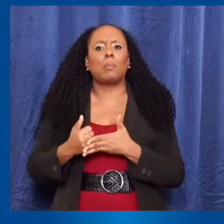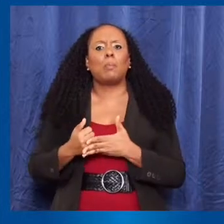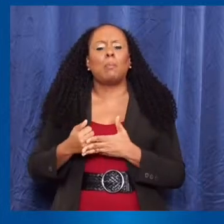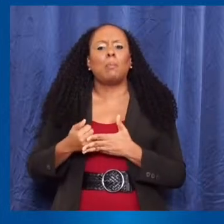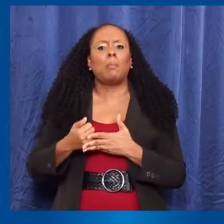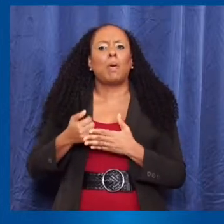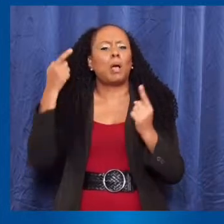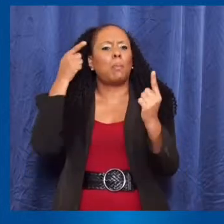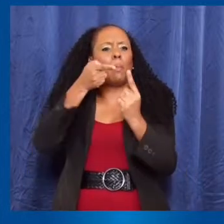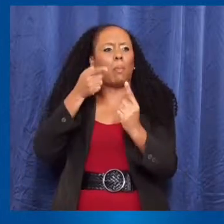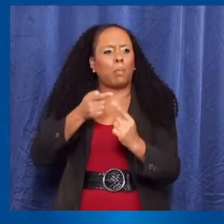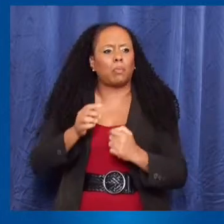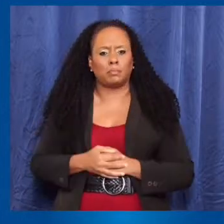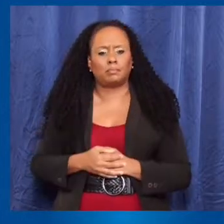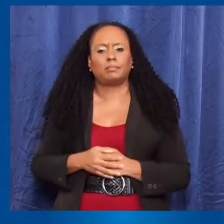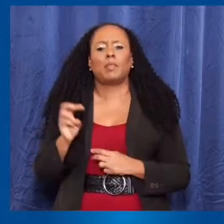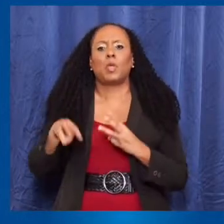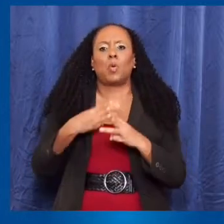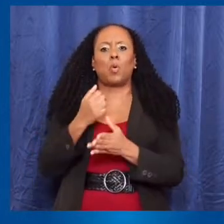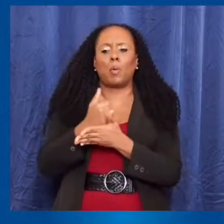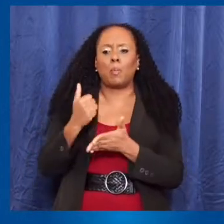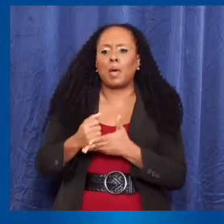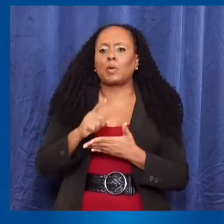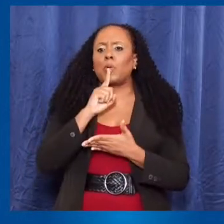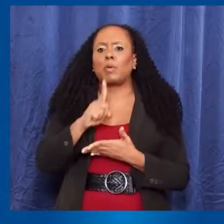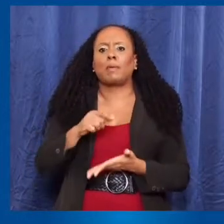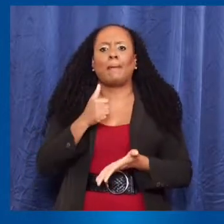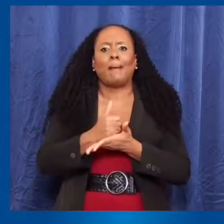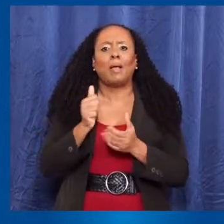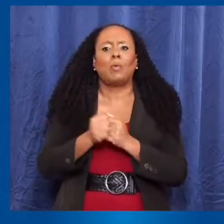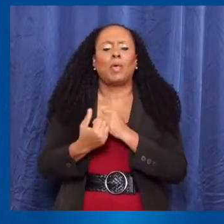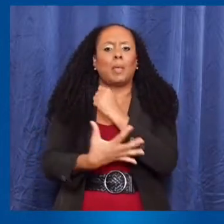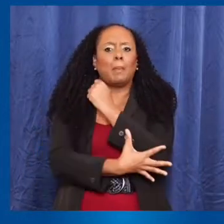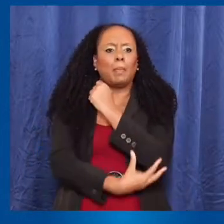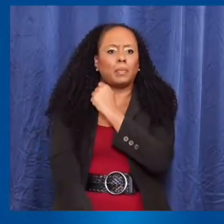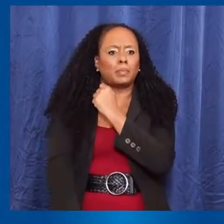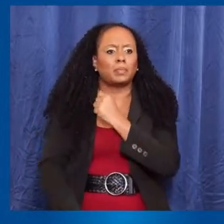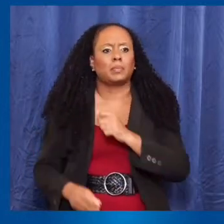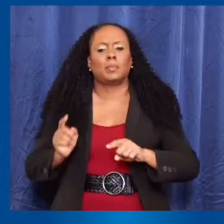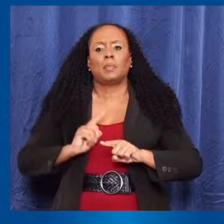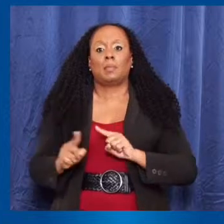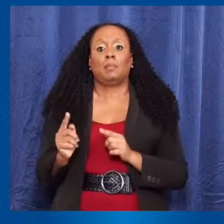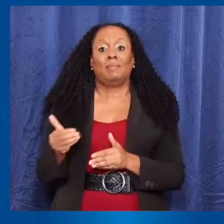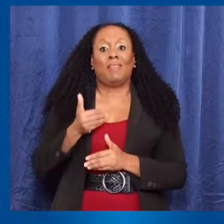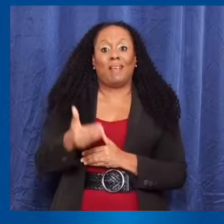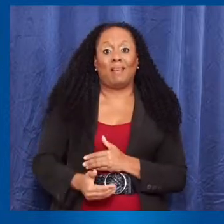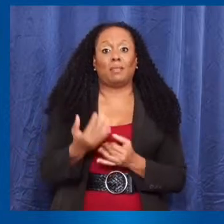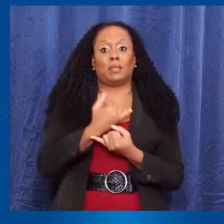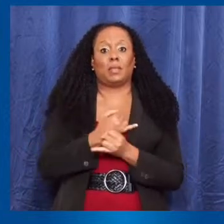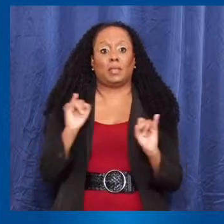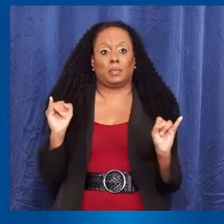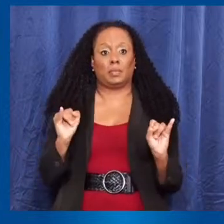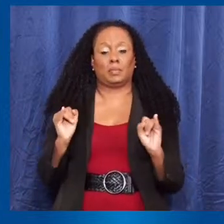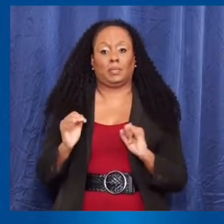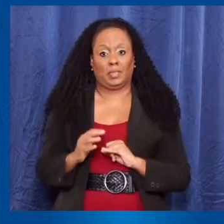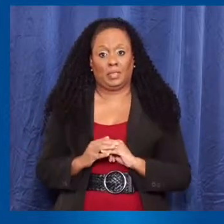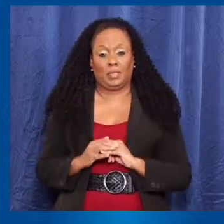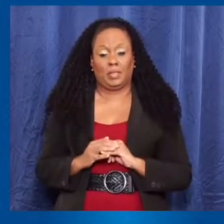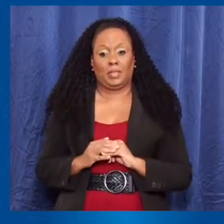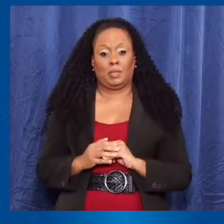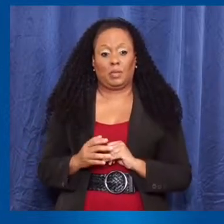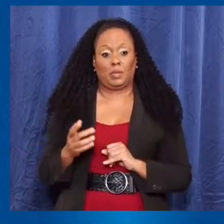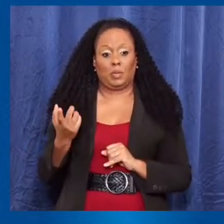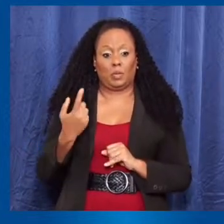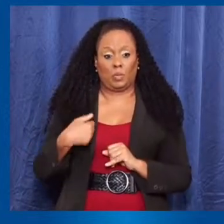of poverty. But regrettably, what we have seen in the post-independence era for many countries across the world is that